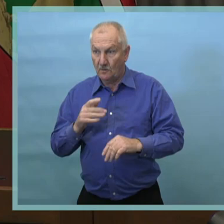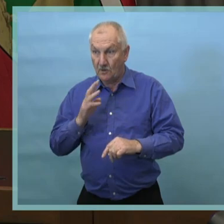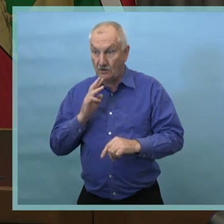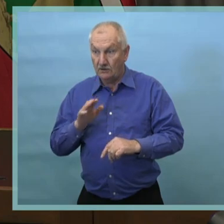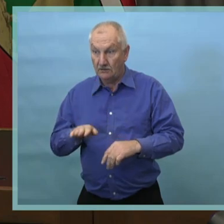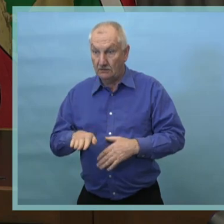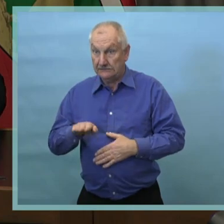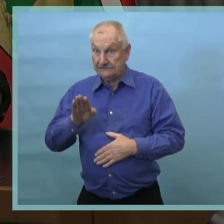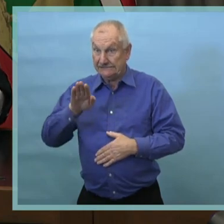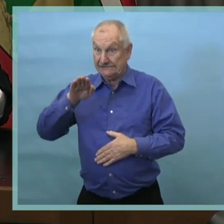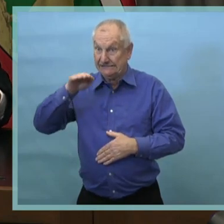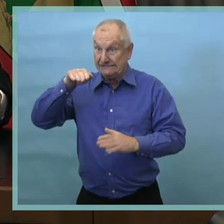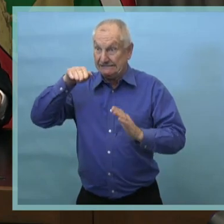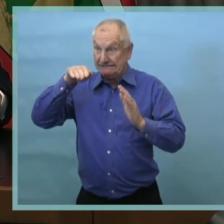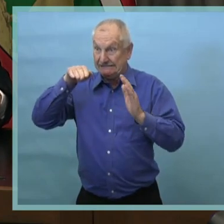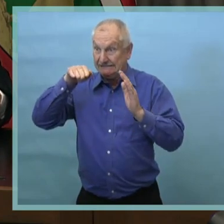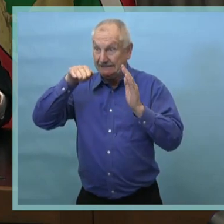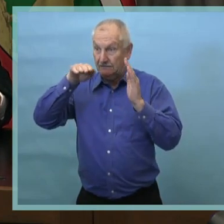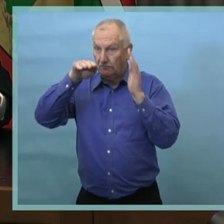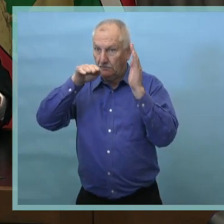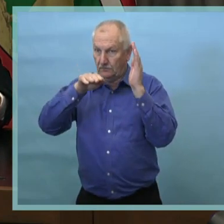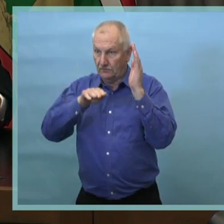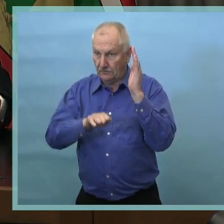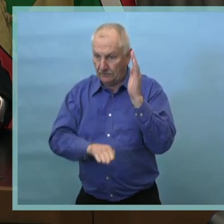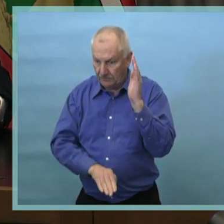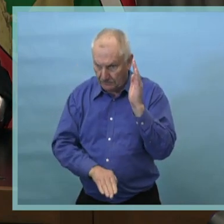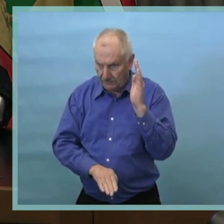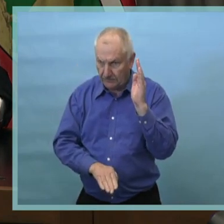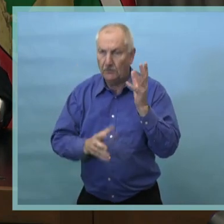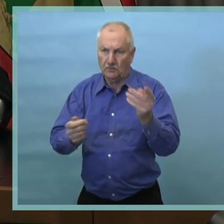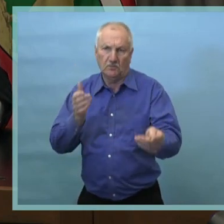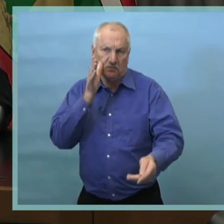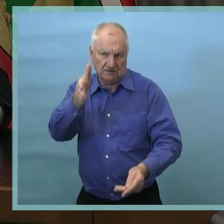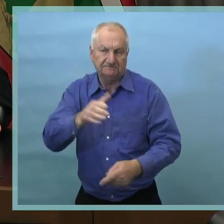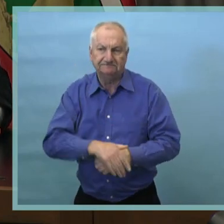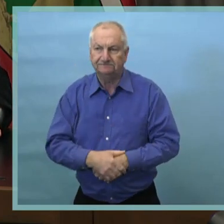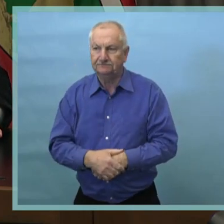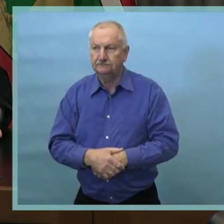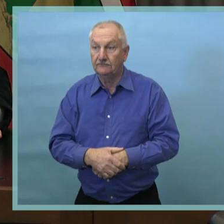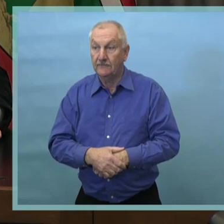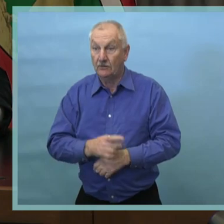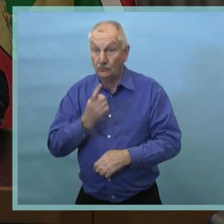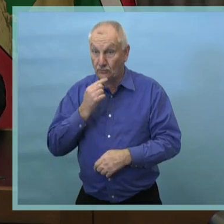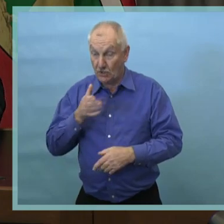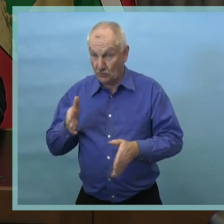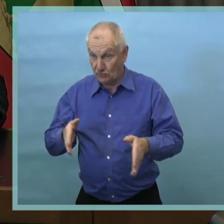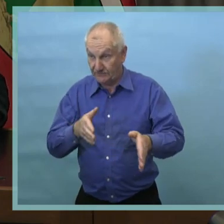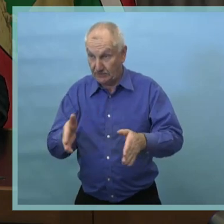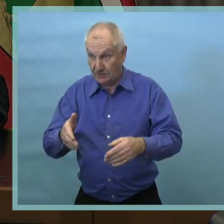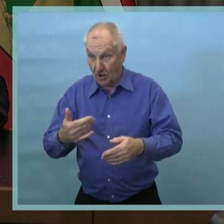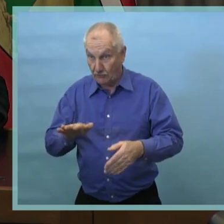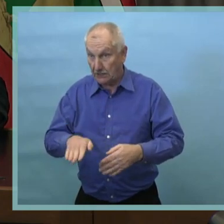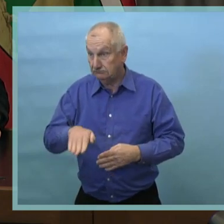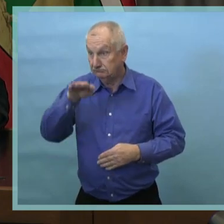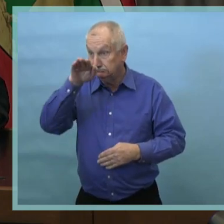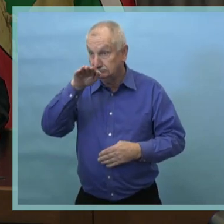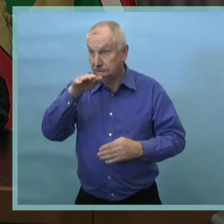it seems to dissipate very quickly. The Red River has crested on April the 18th in Emerson